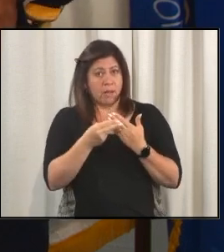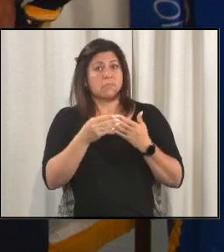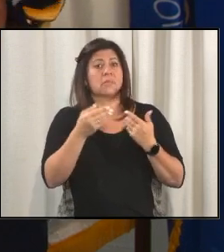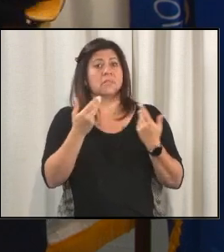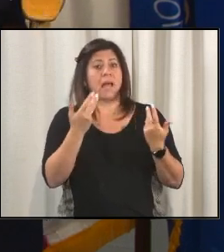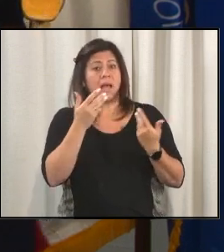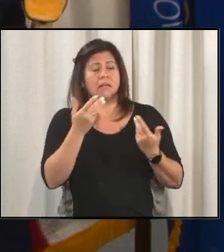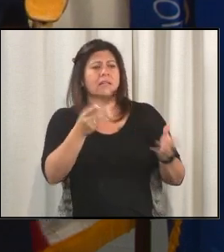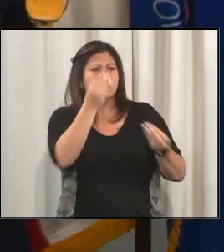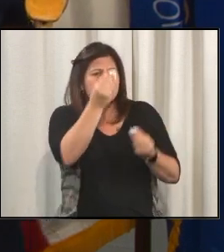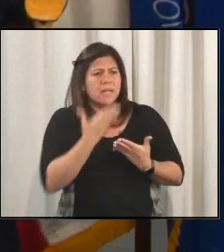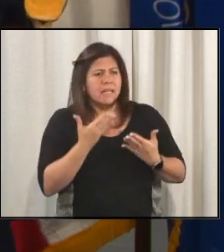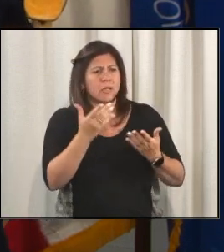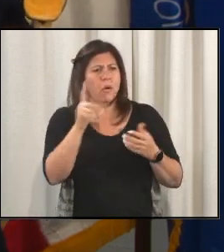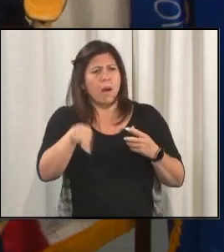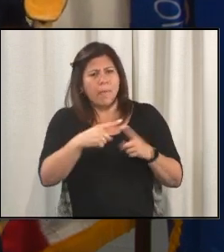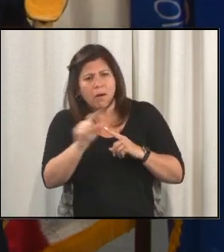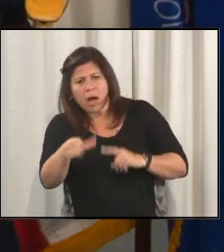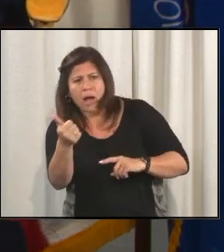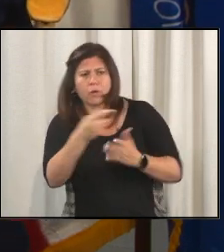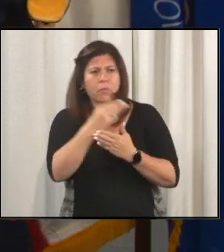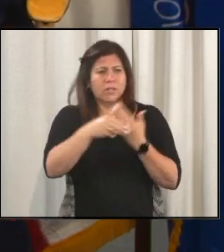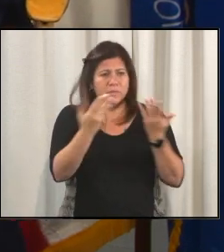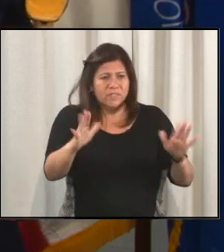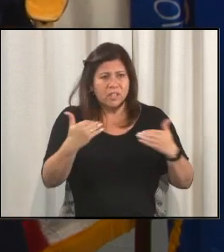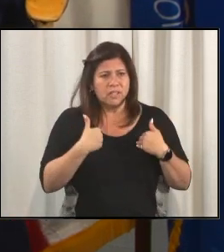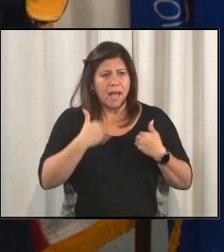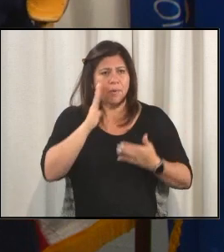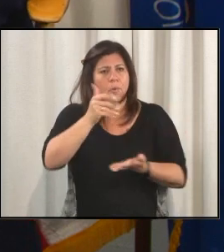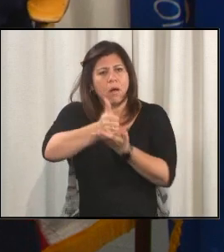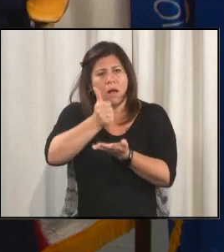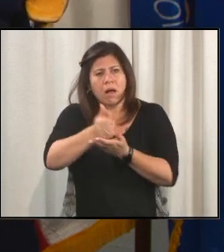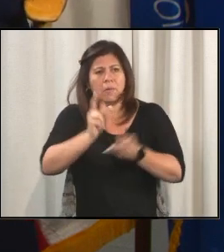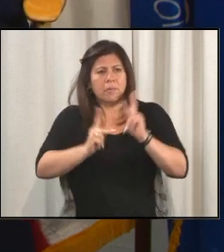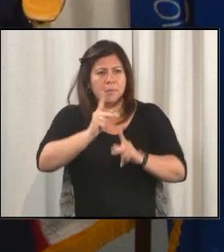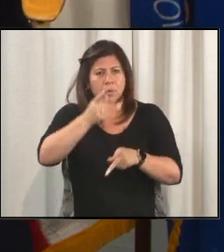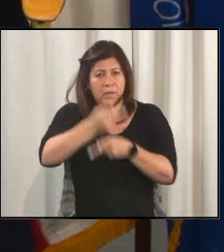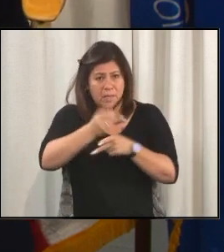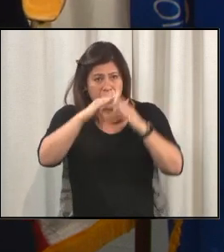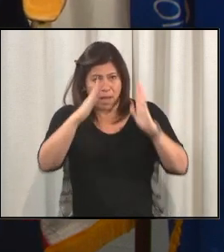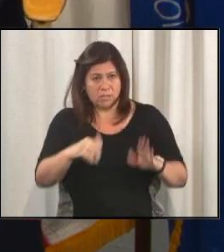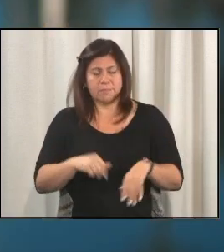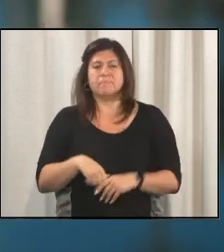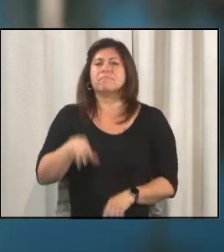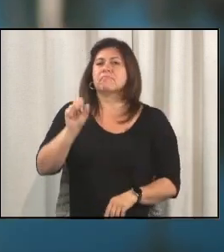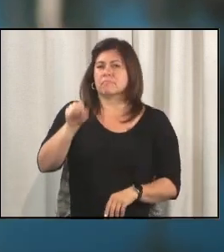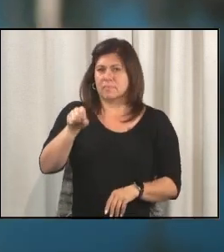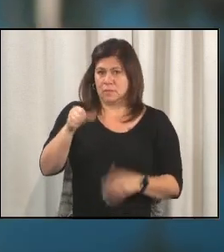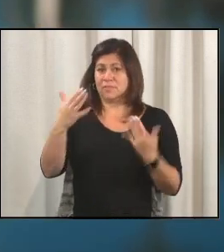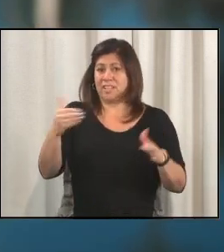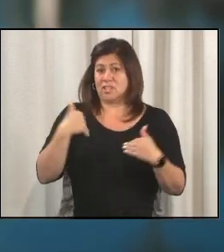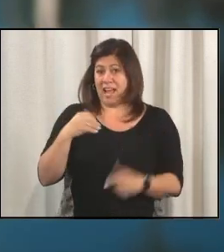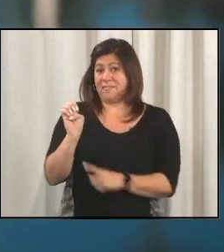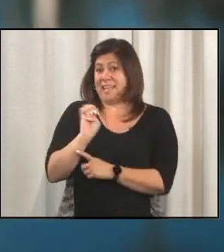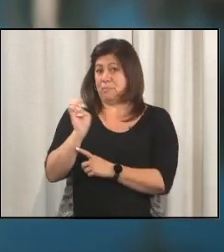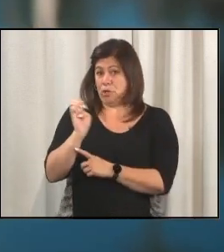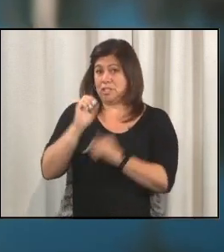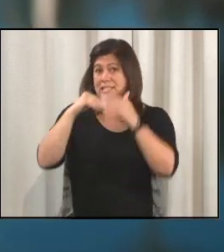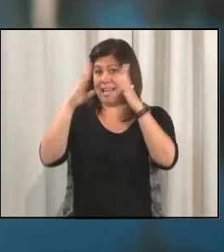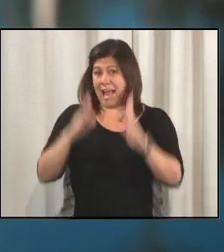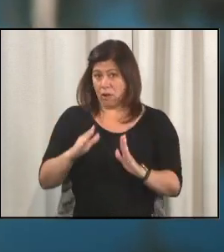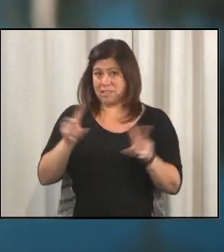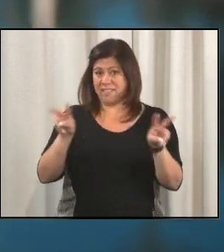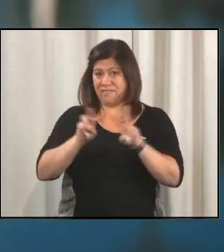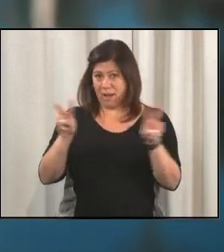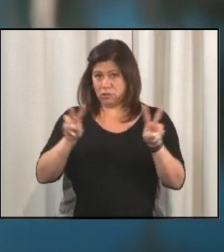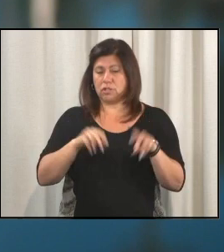folks housed. Yes, in addition to other rental assistance, such as our emergency housing voucher,